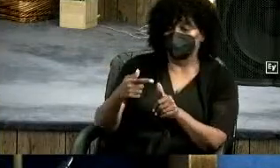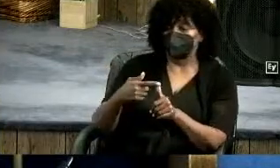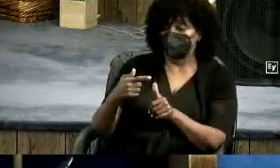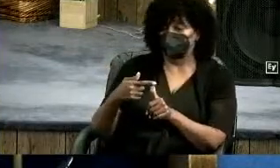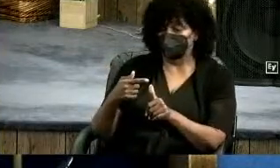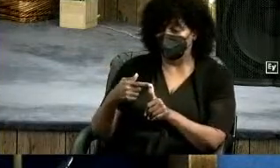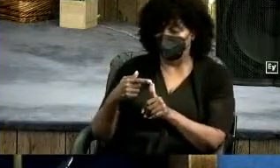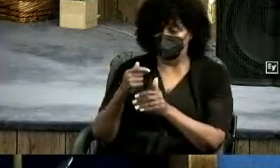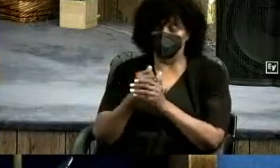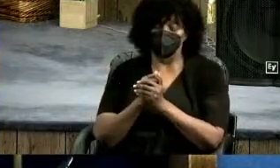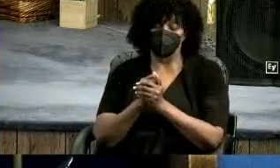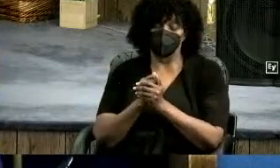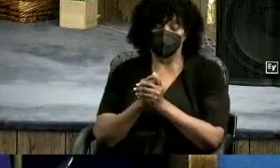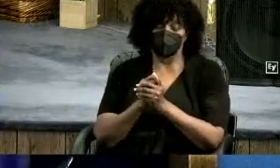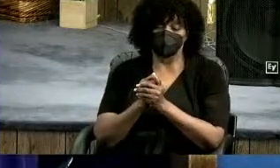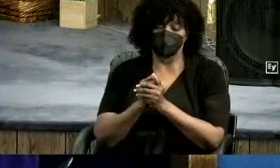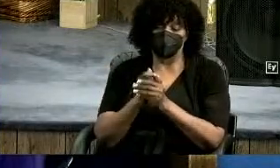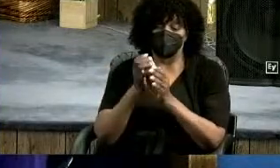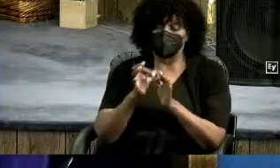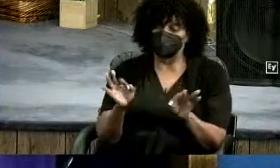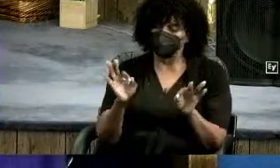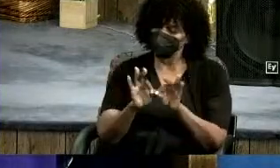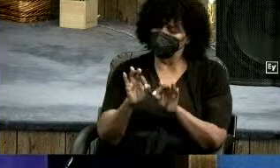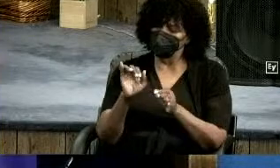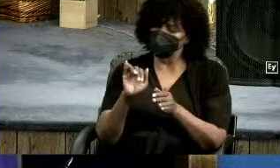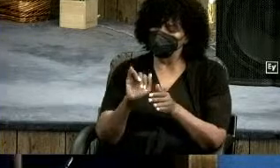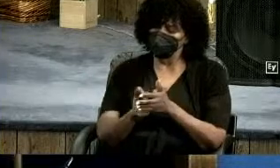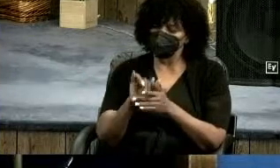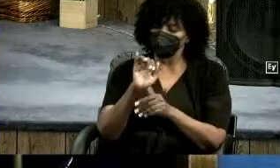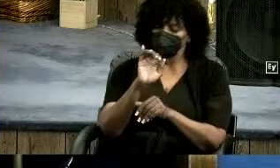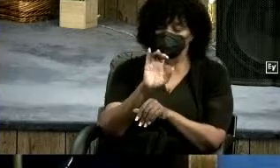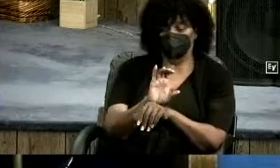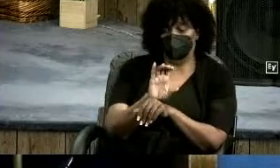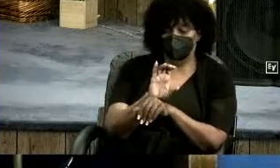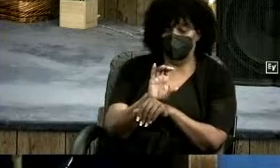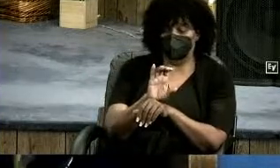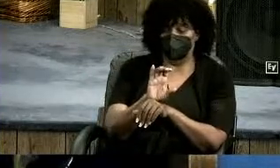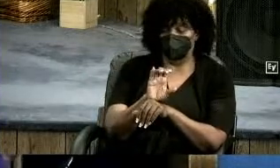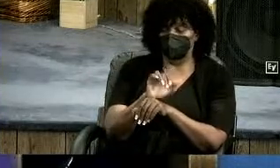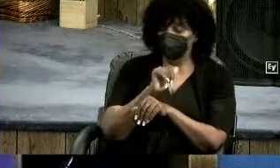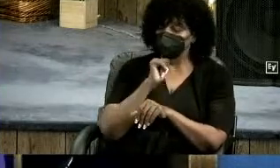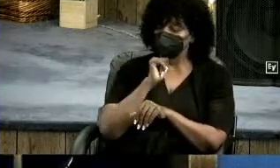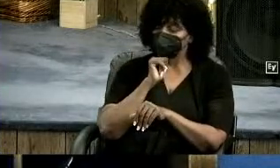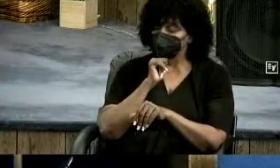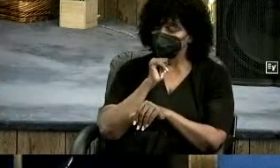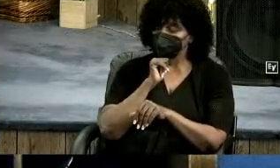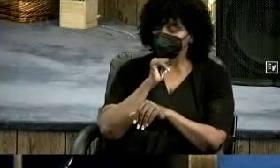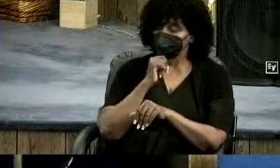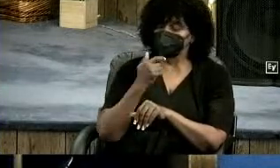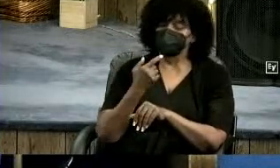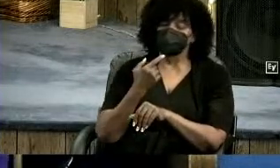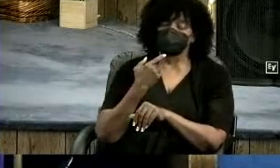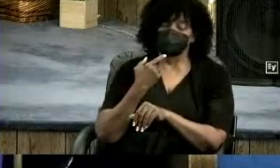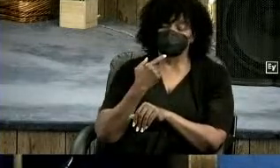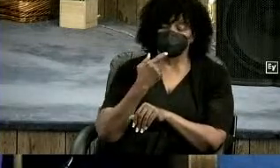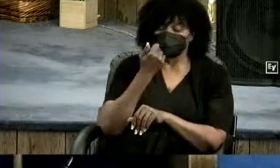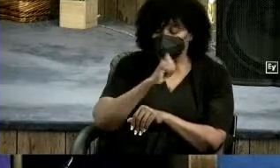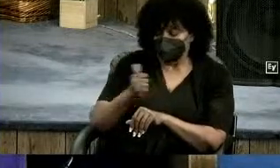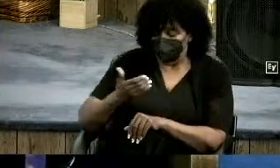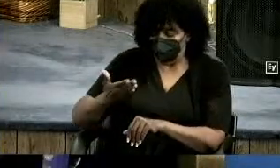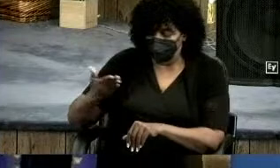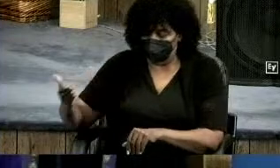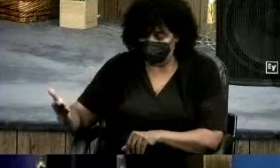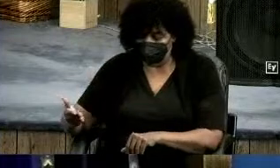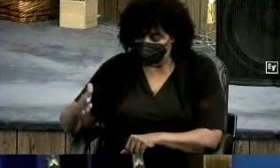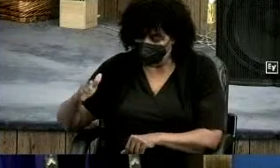to value you. But the bottom line is the church ain't saying nothing. One child